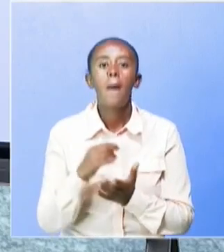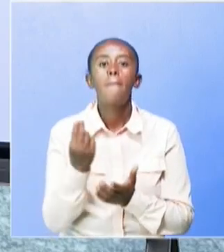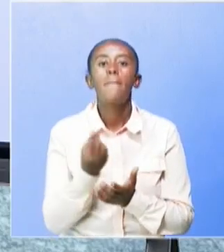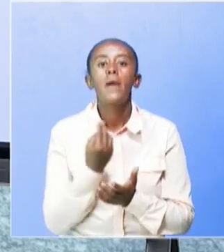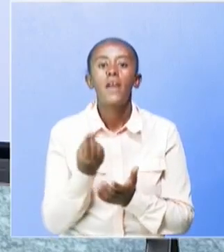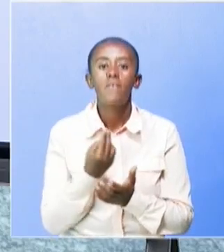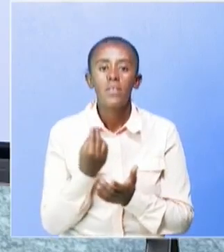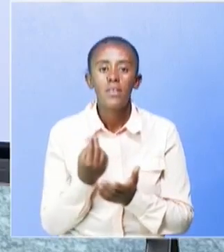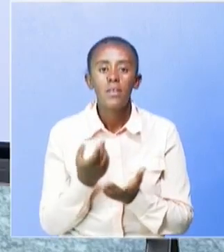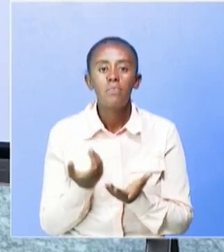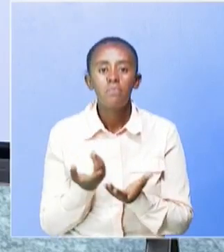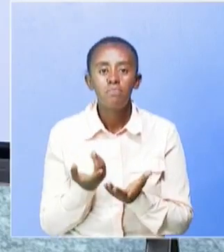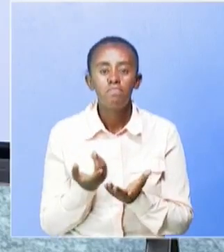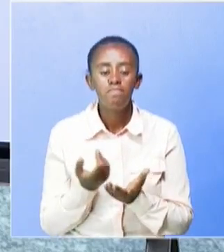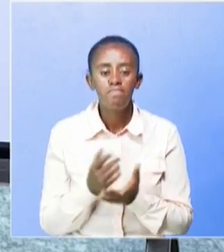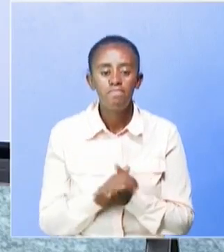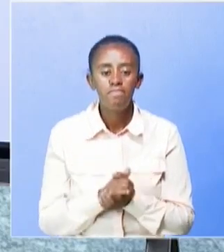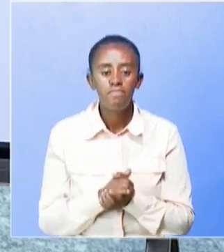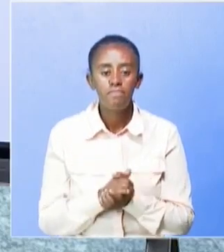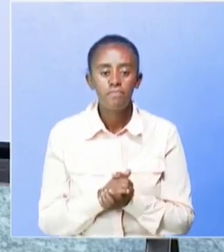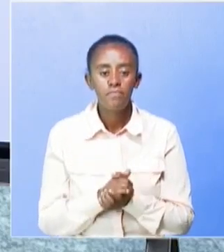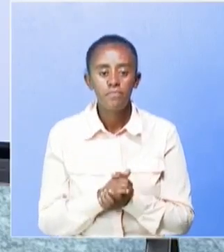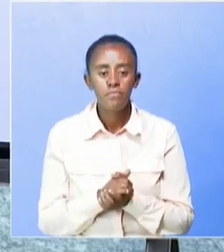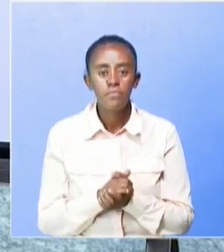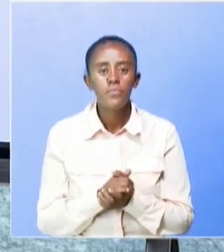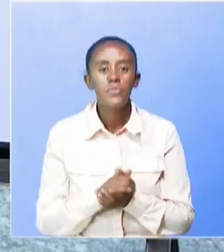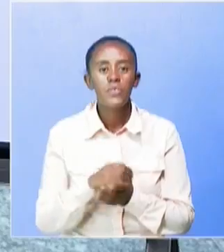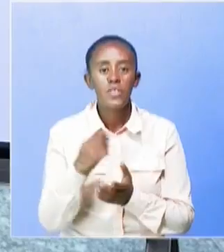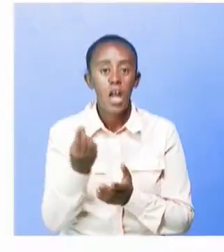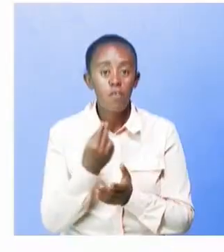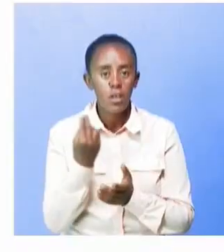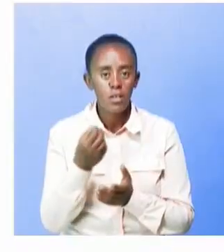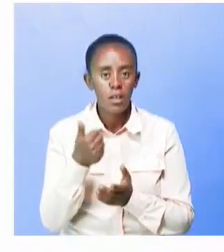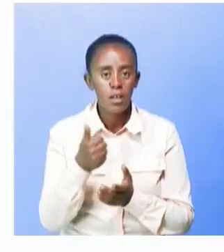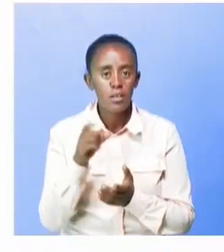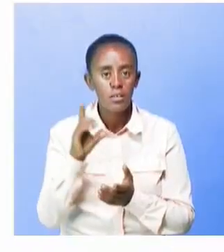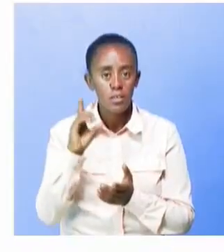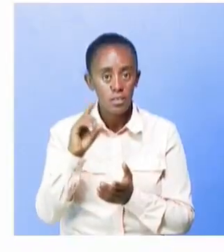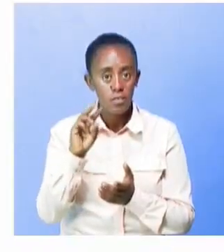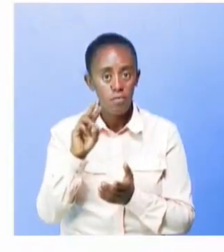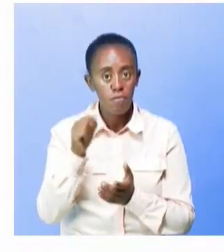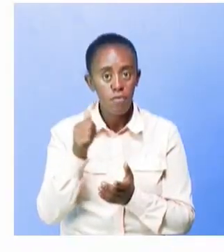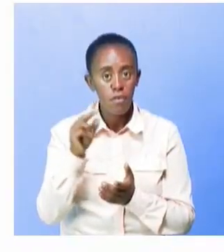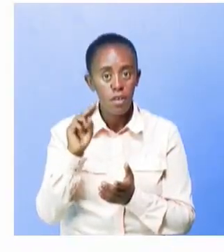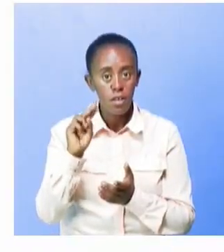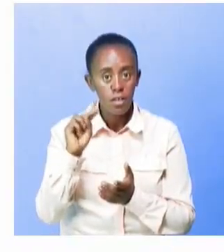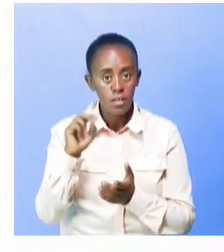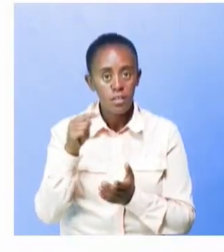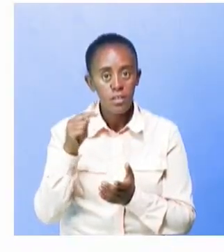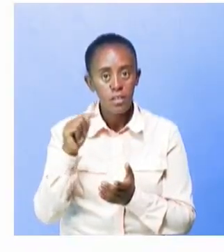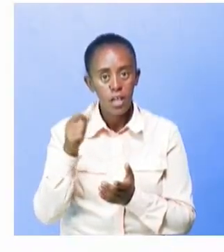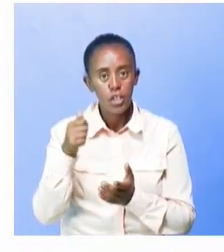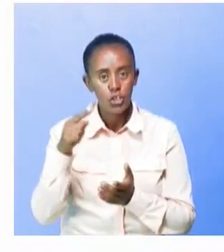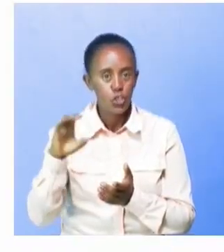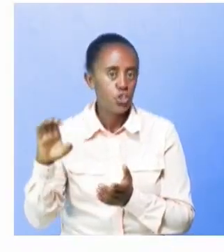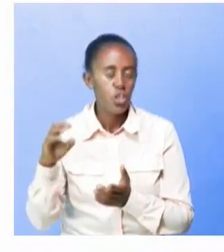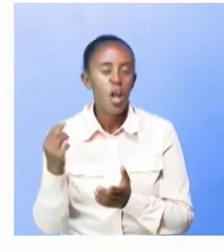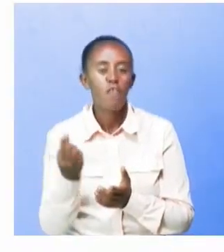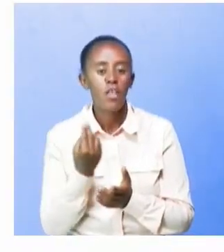benefit? Benefit is advantage. The synonym for benefit is